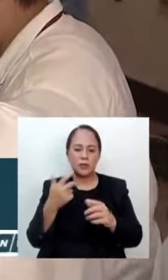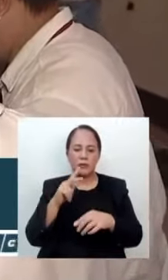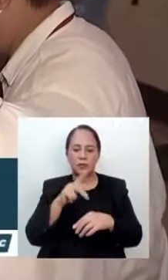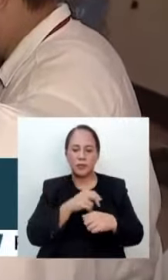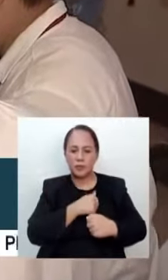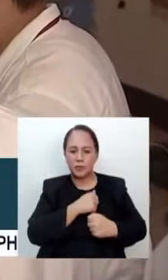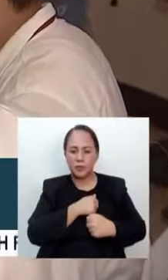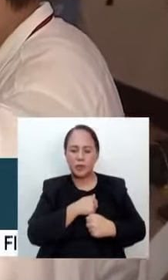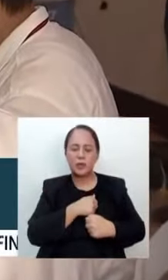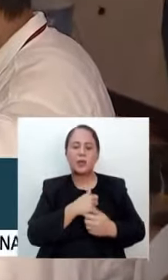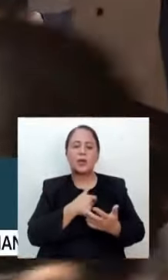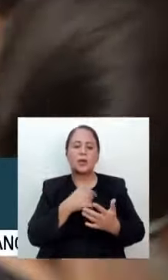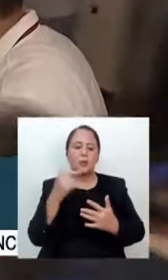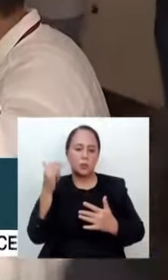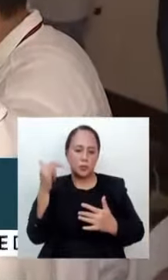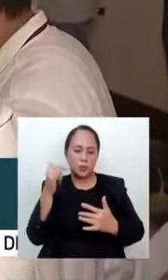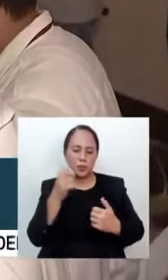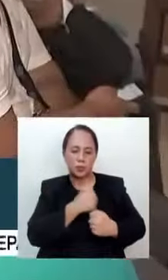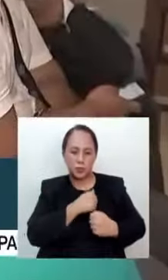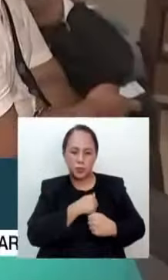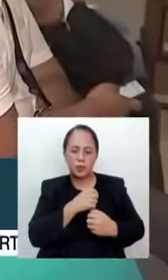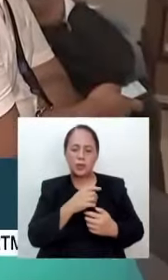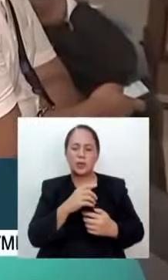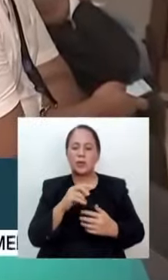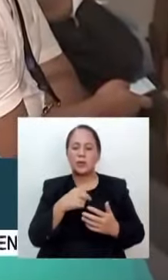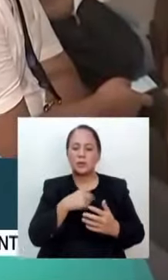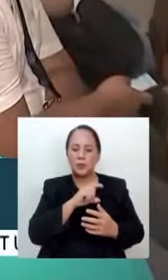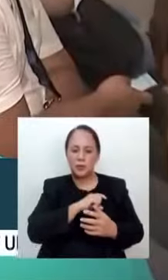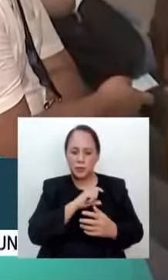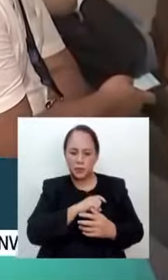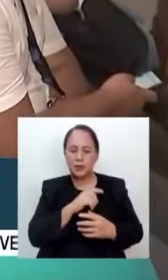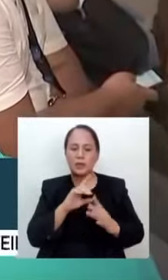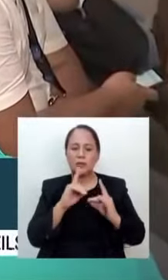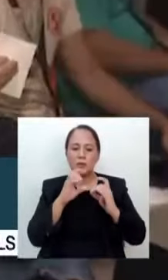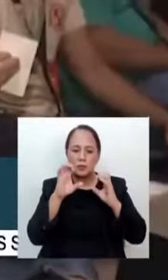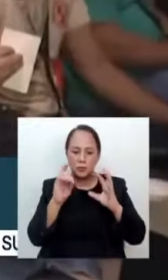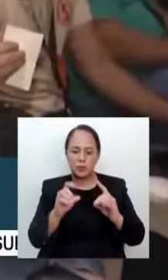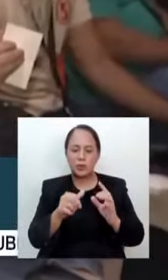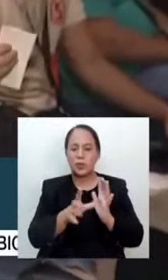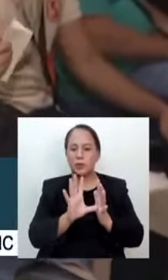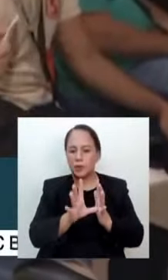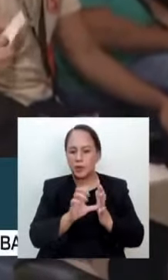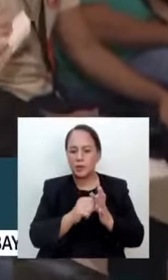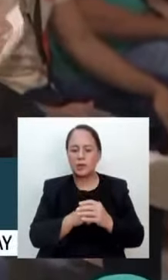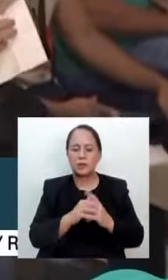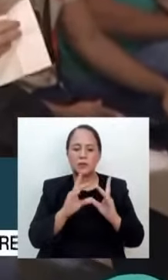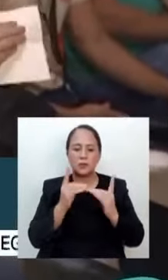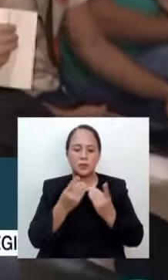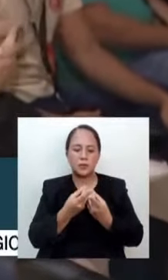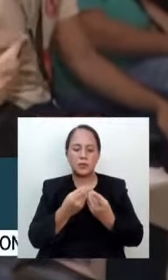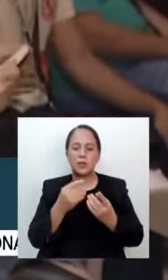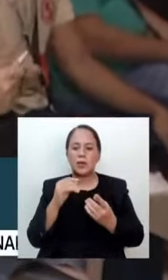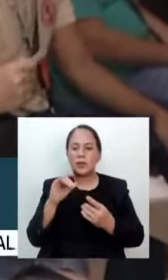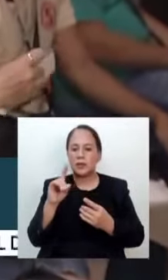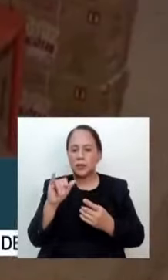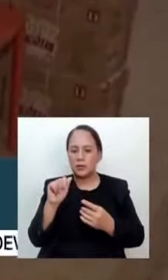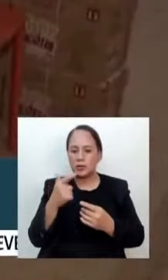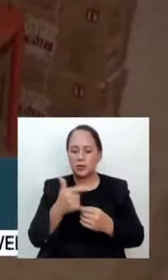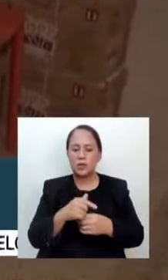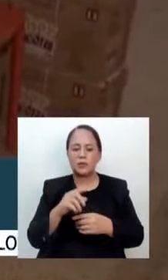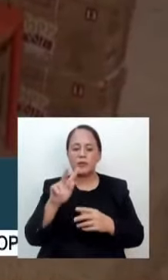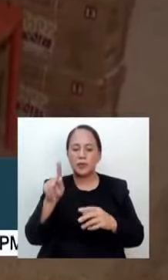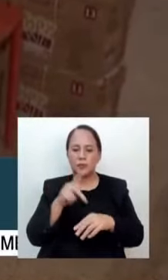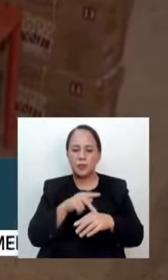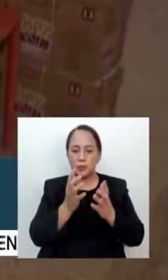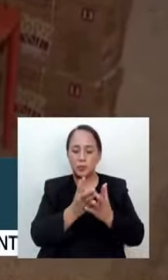Air Force, the Navy, the PNPD, the Department of Education, the COMELEC, the Department of Interior and Local Government, the Philippine Coast Guard, the